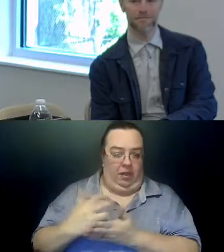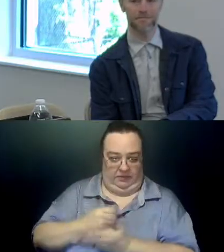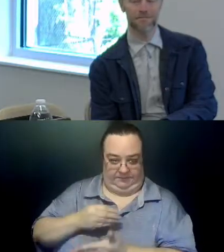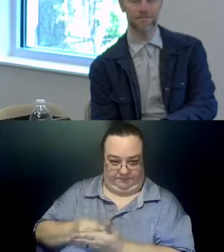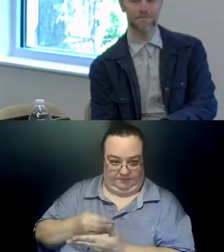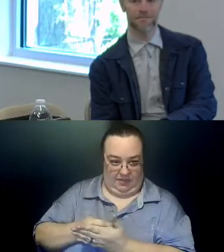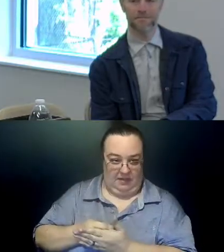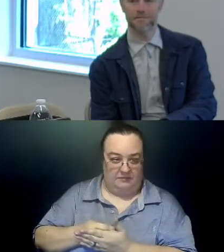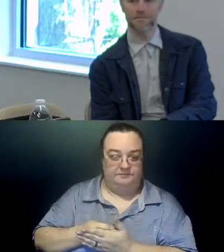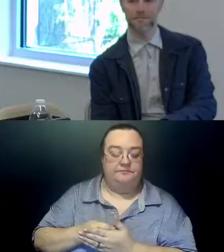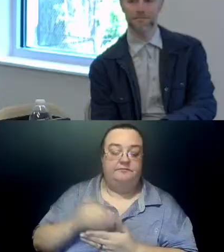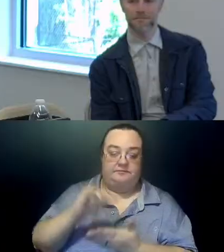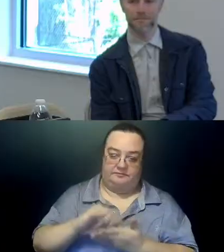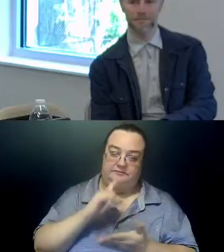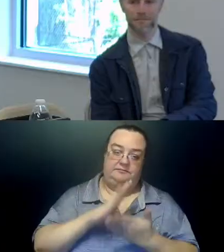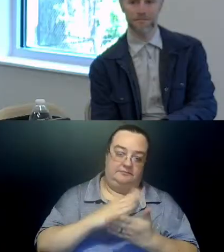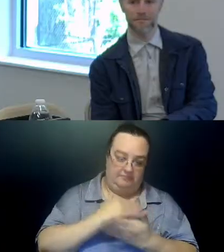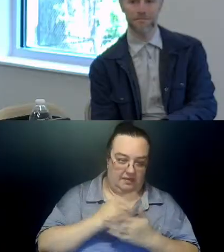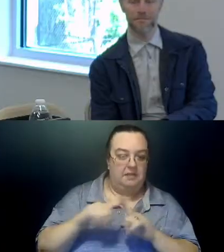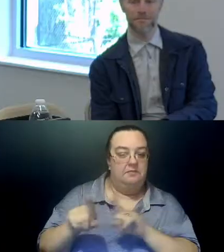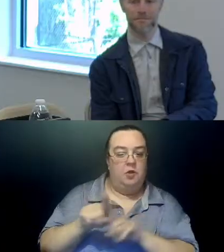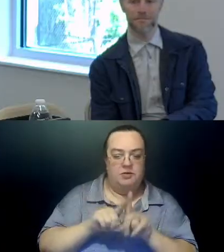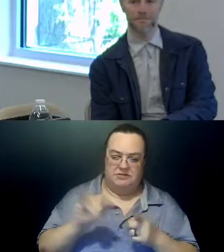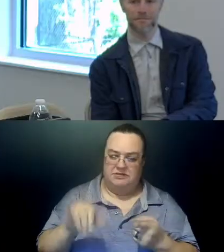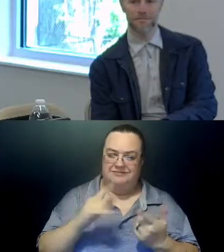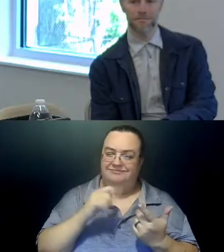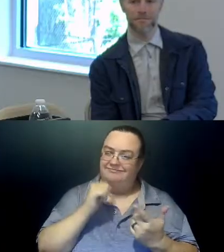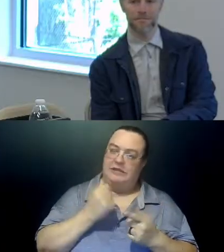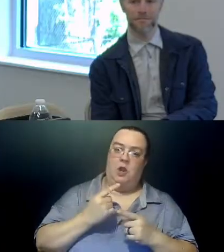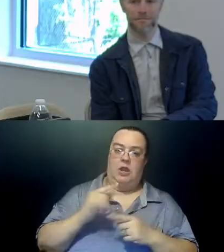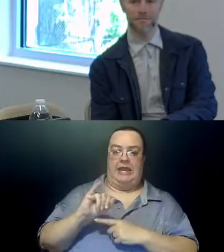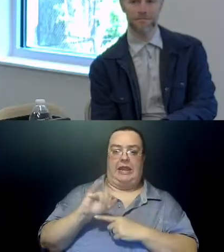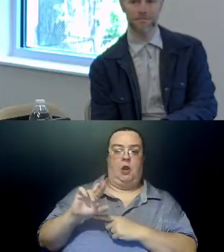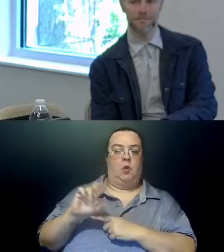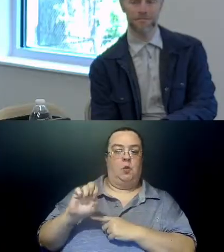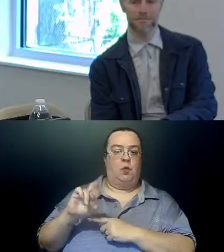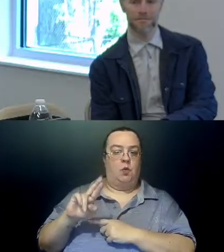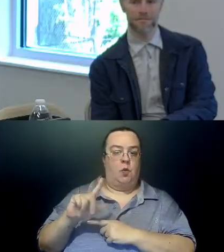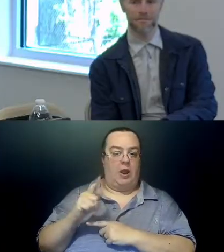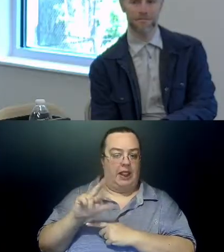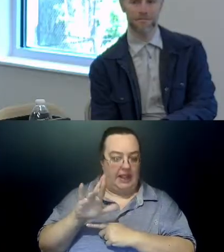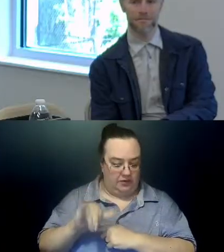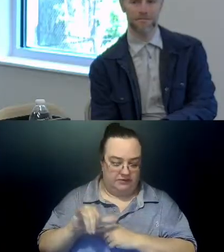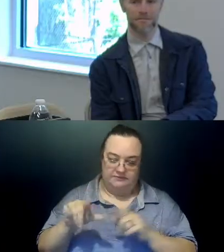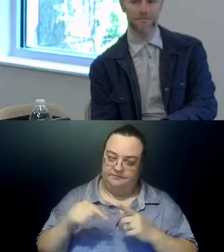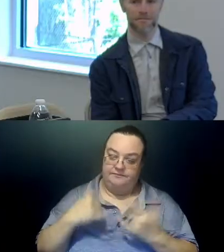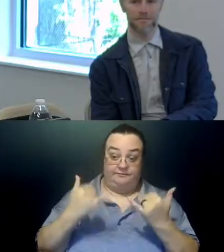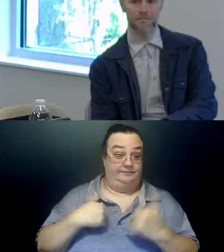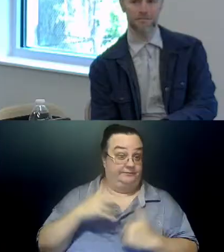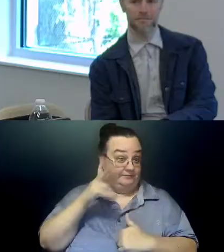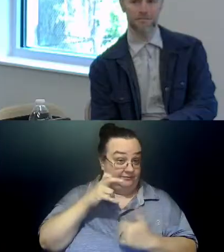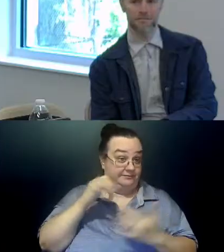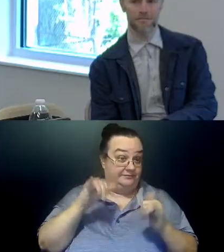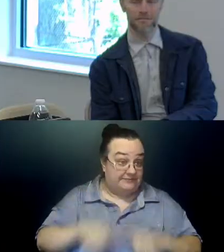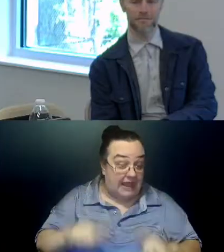but also irregularity at the same time. Now, I've been hearing the same story over and over, but you hear a story,